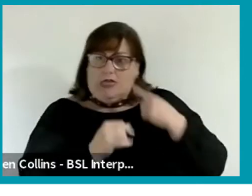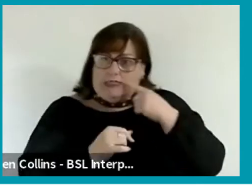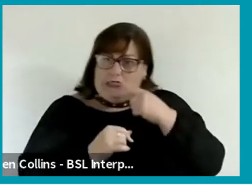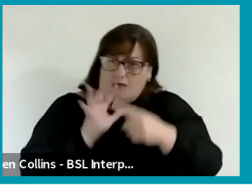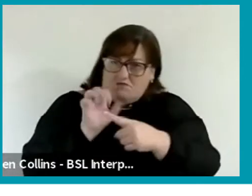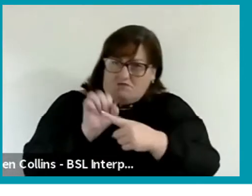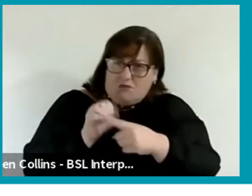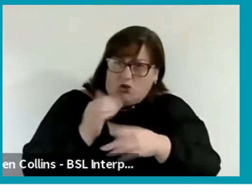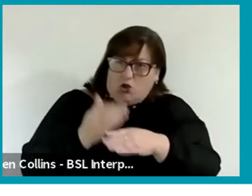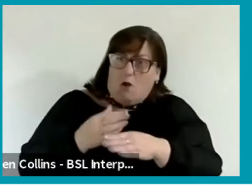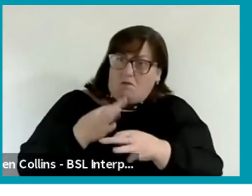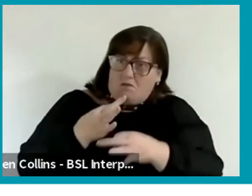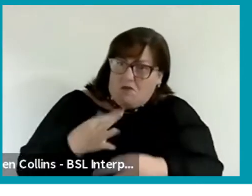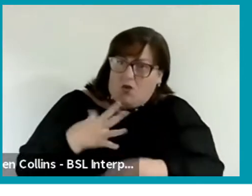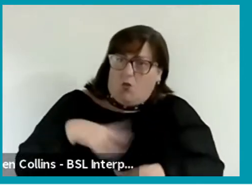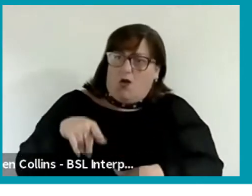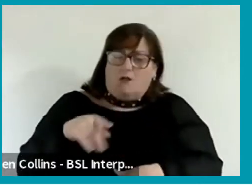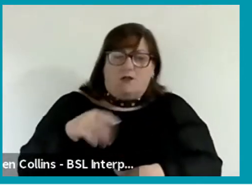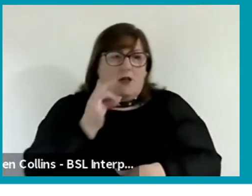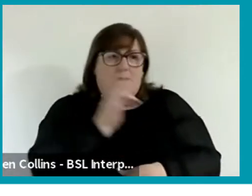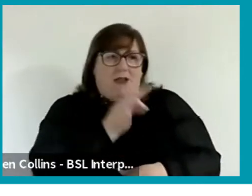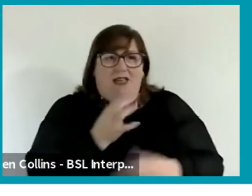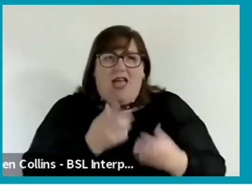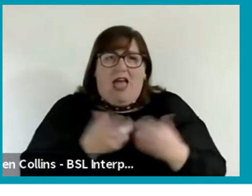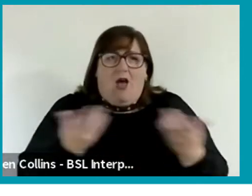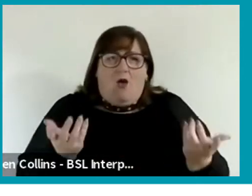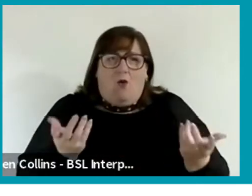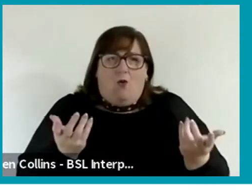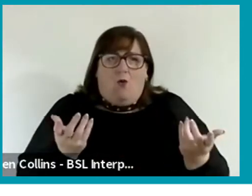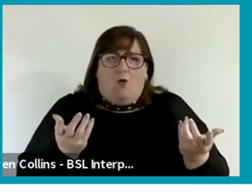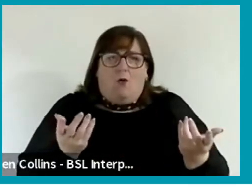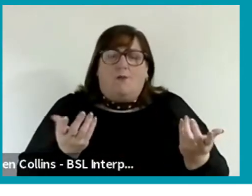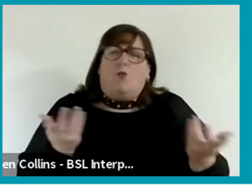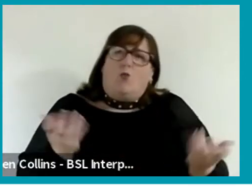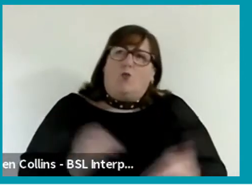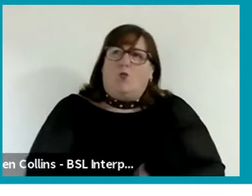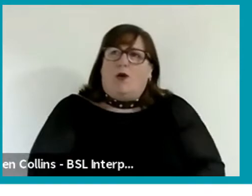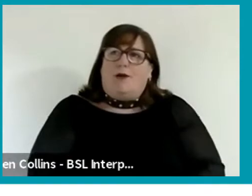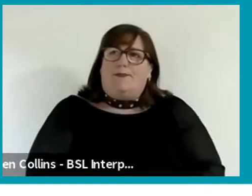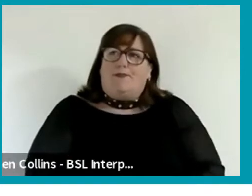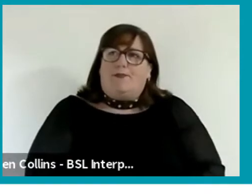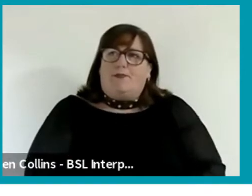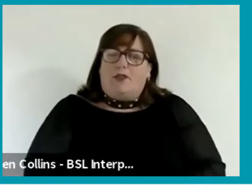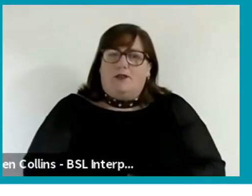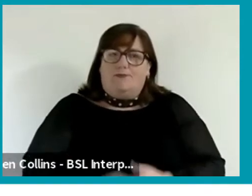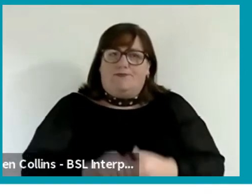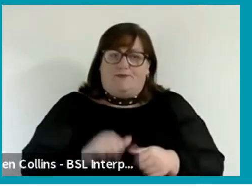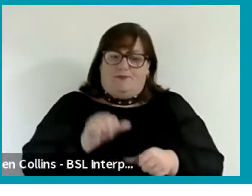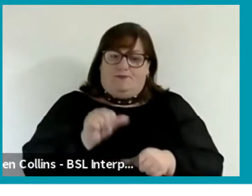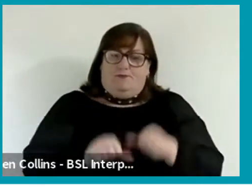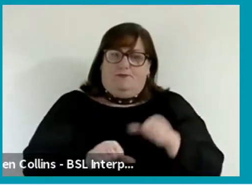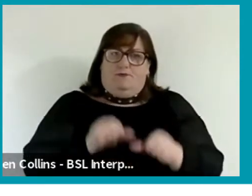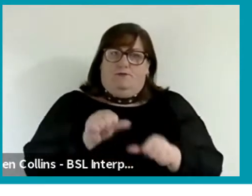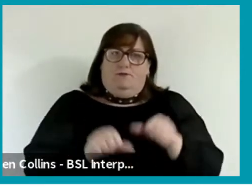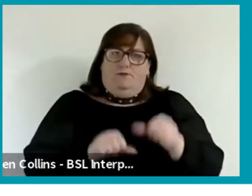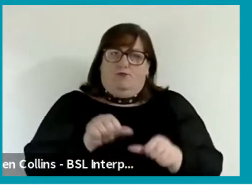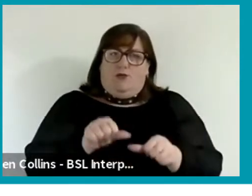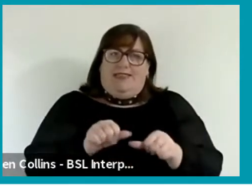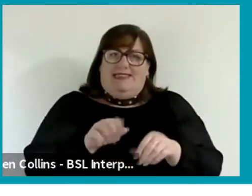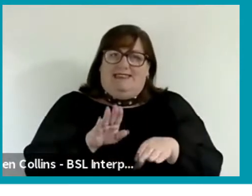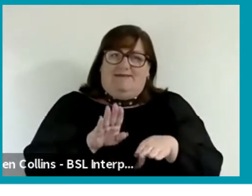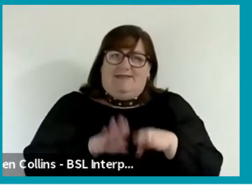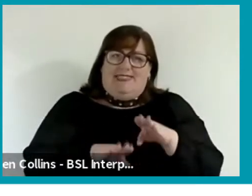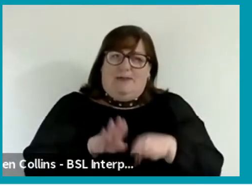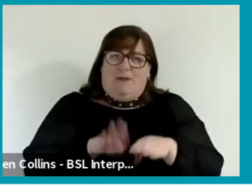that? The process is very similar with some changes when it comes to all of